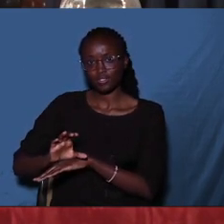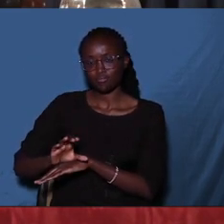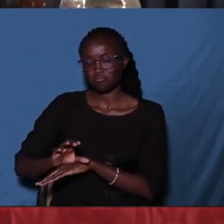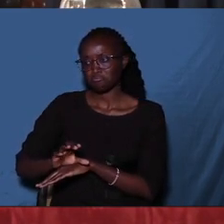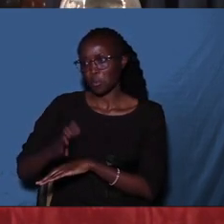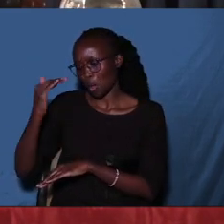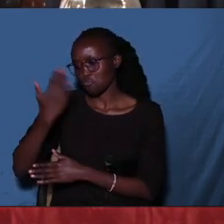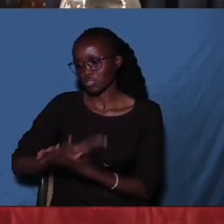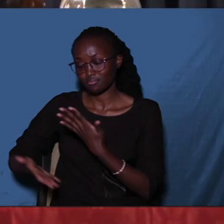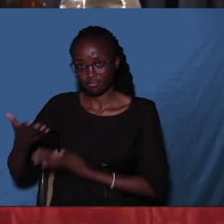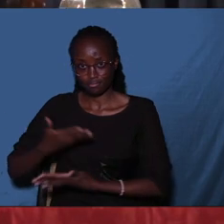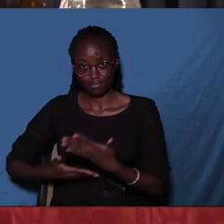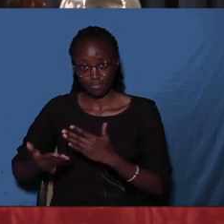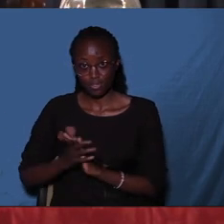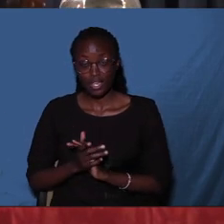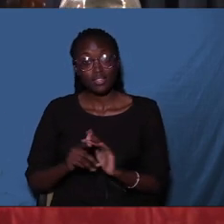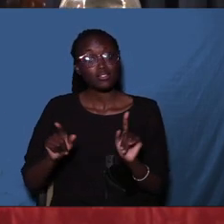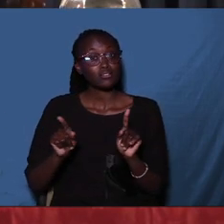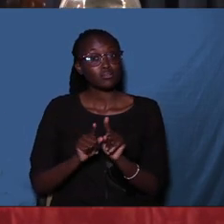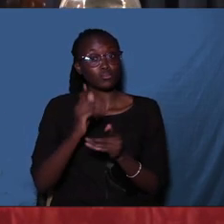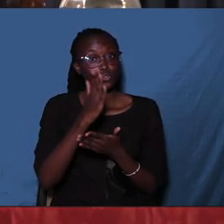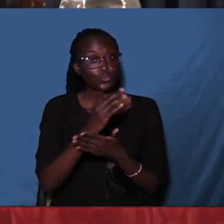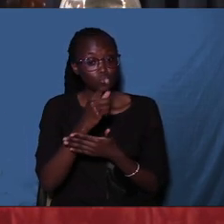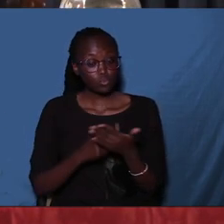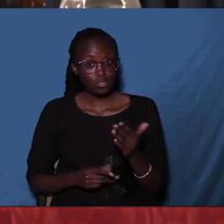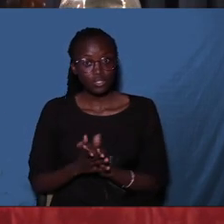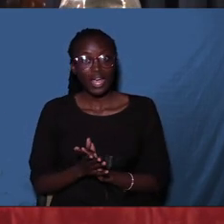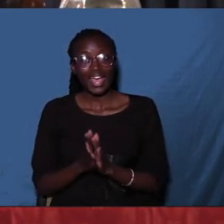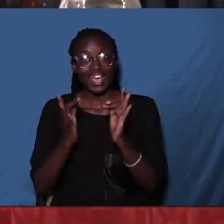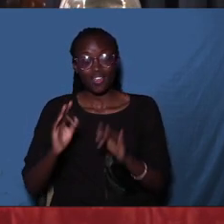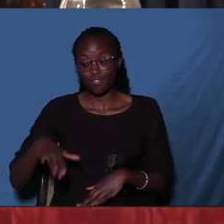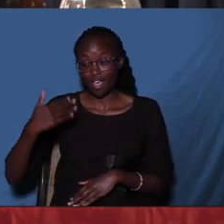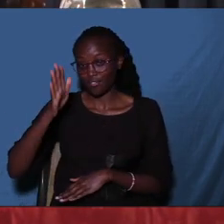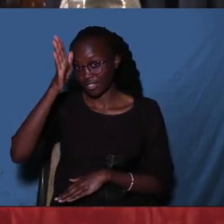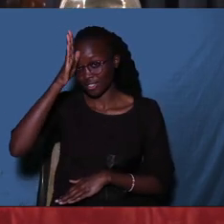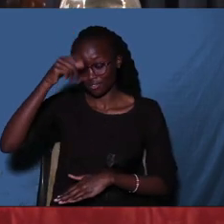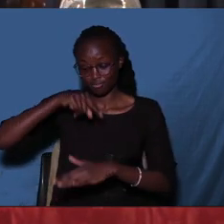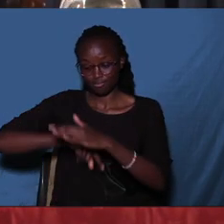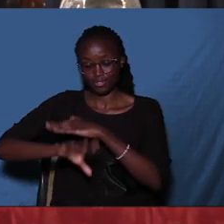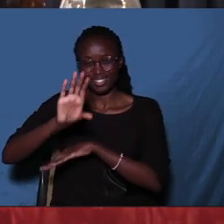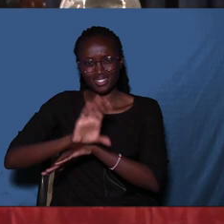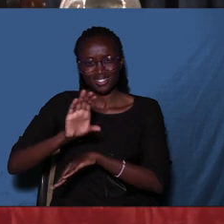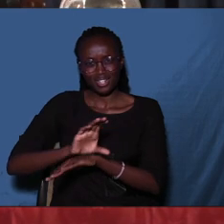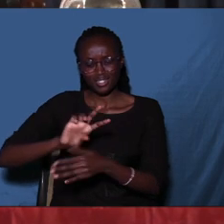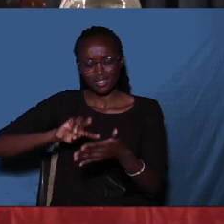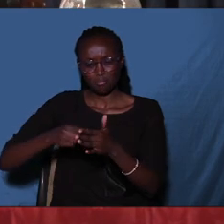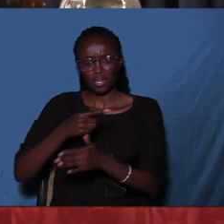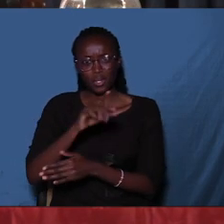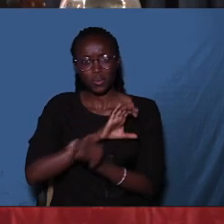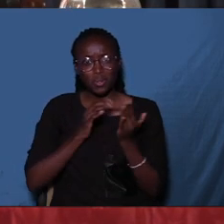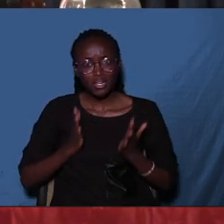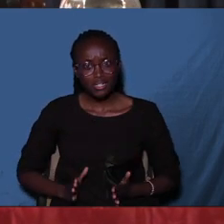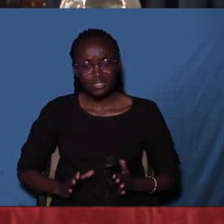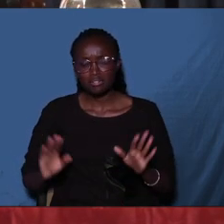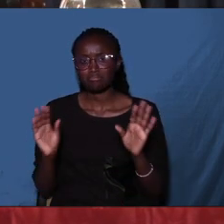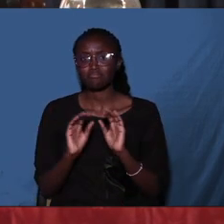every Sunday does not make you a Christian. In the same way, if you go and stand in a police